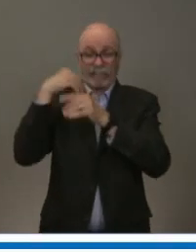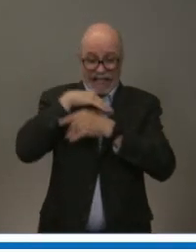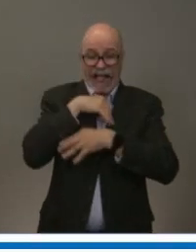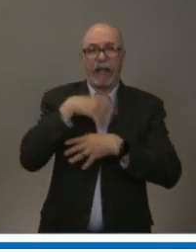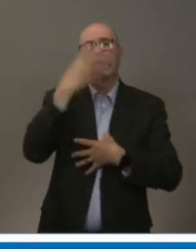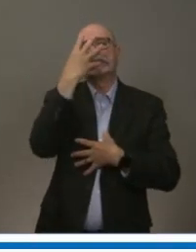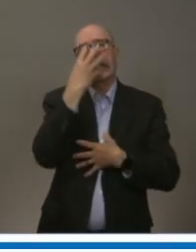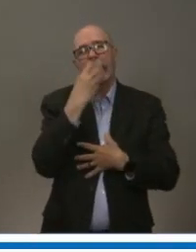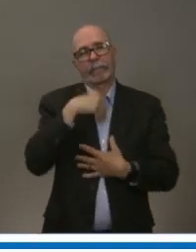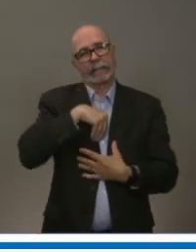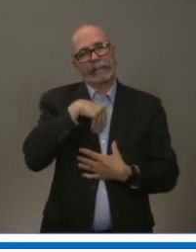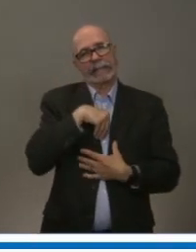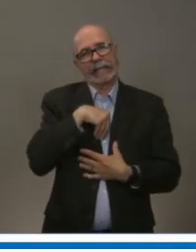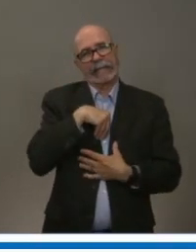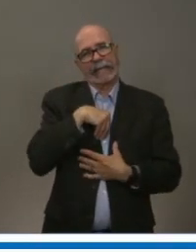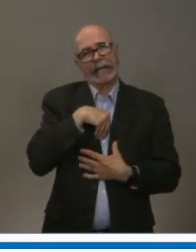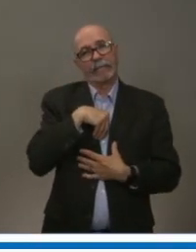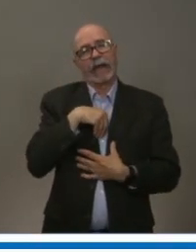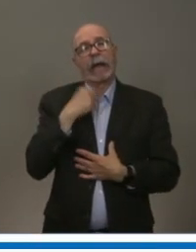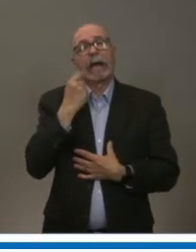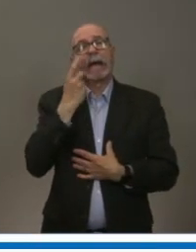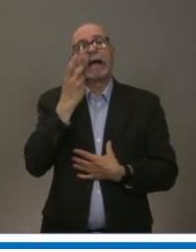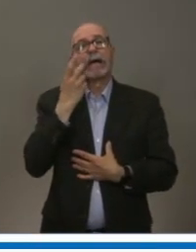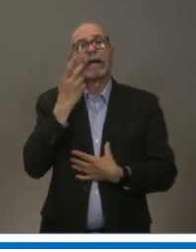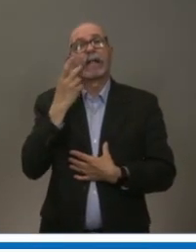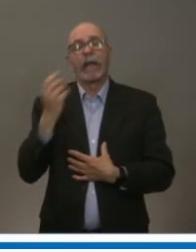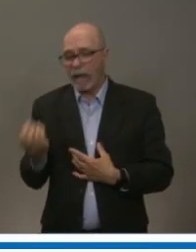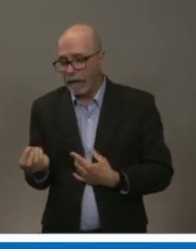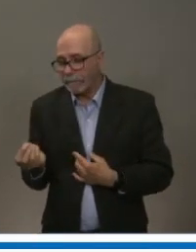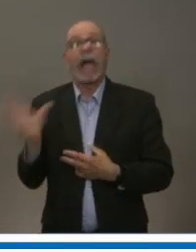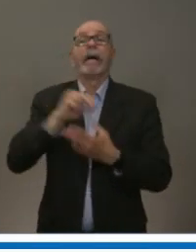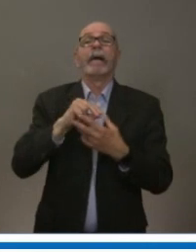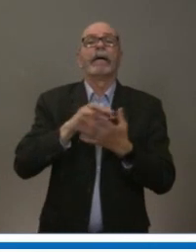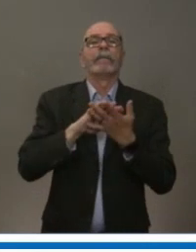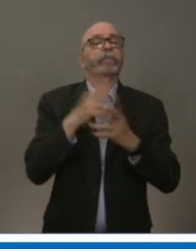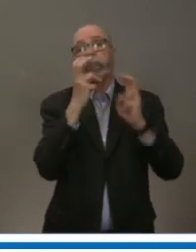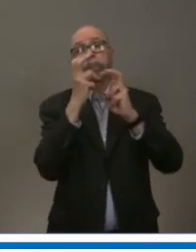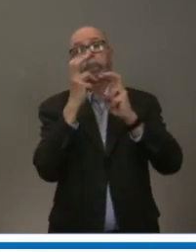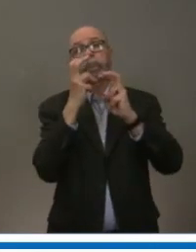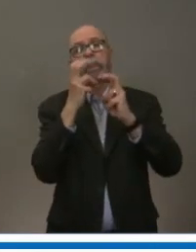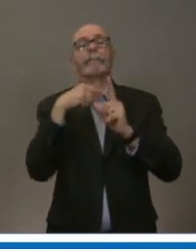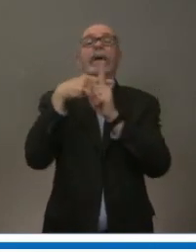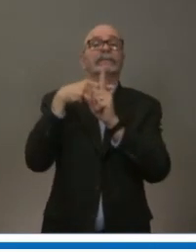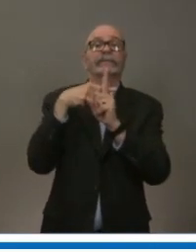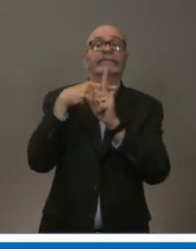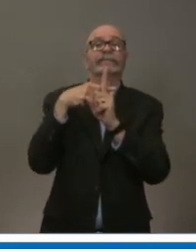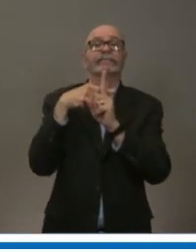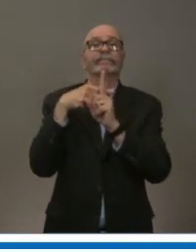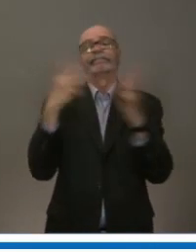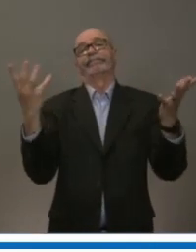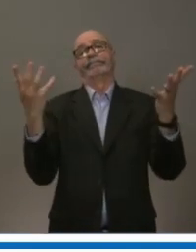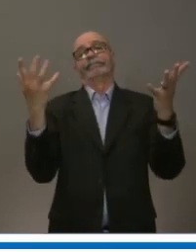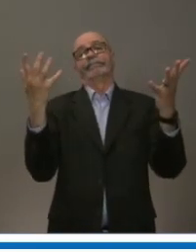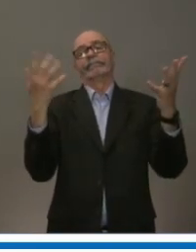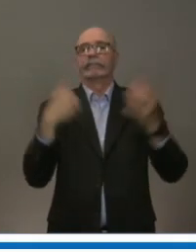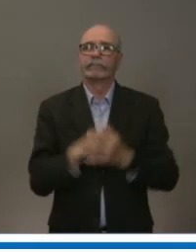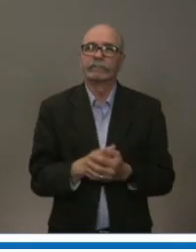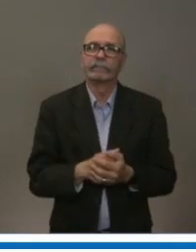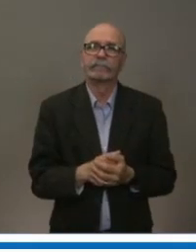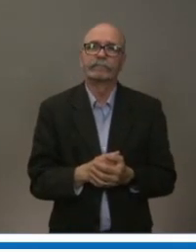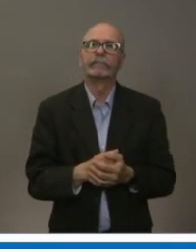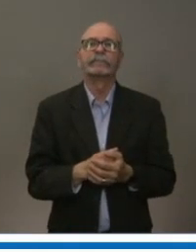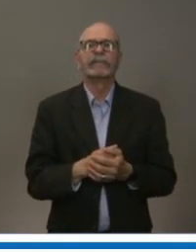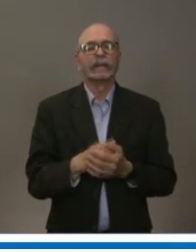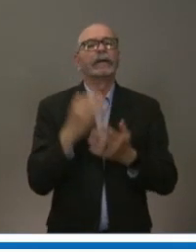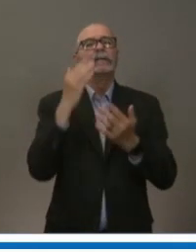exposed in a few days to COVID, and you've gotten sick again, and then you come back and have positive. I've had that question a number of